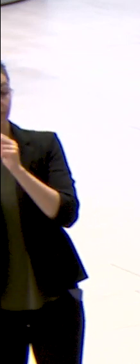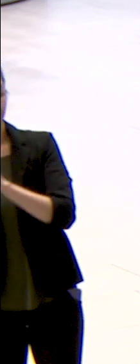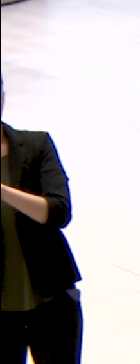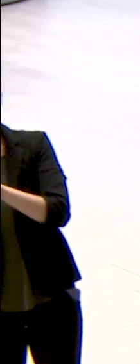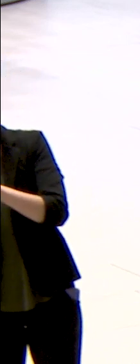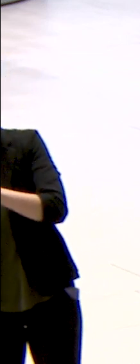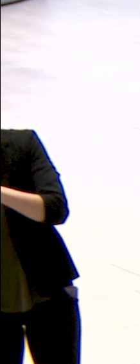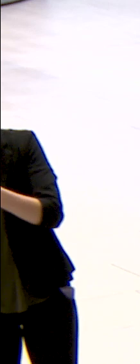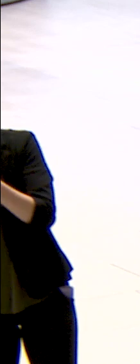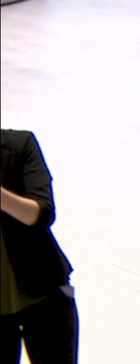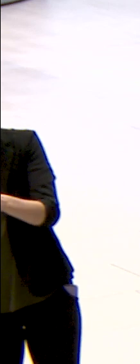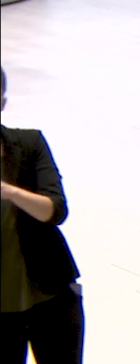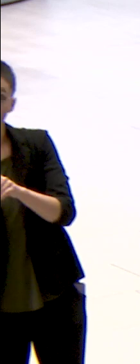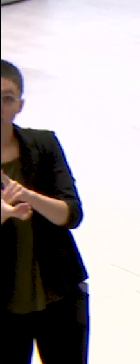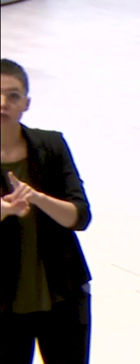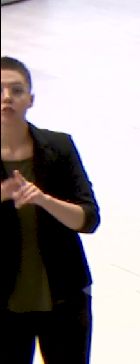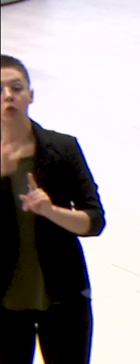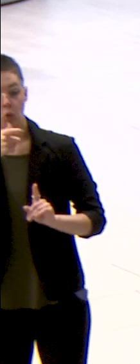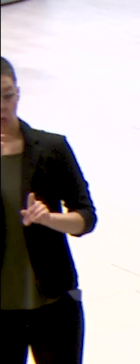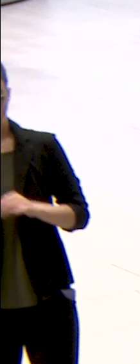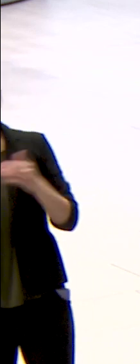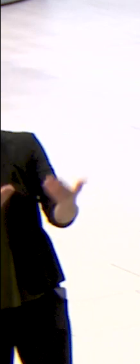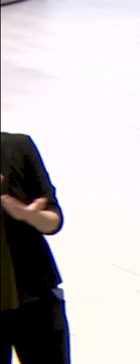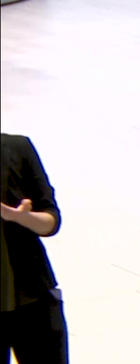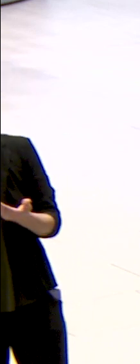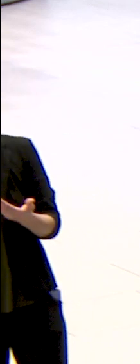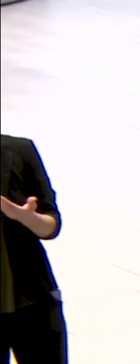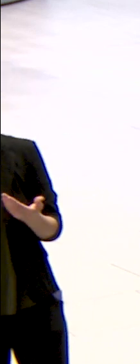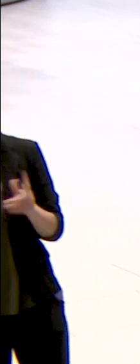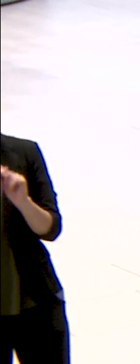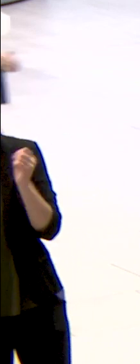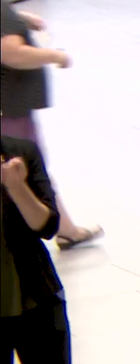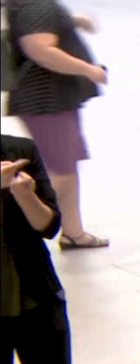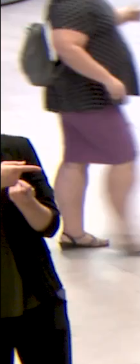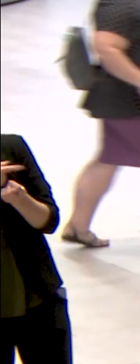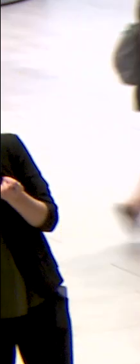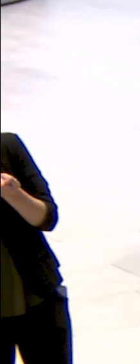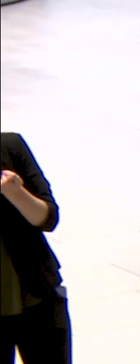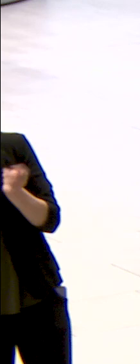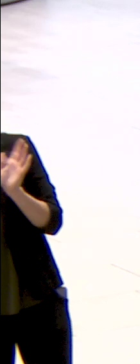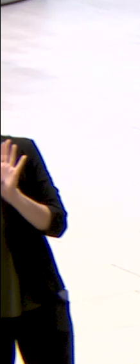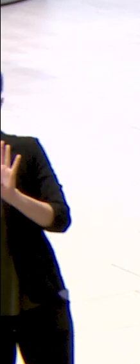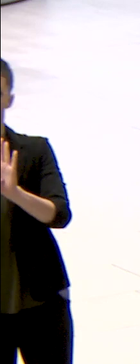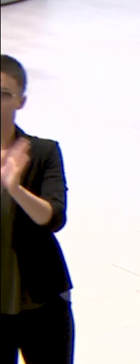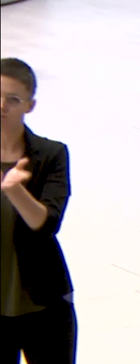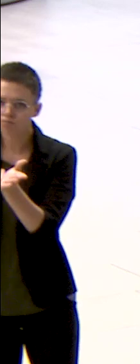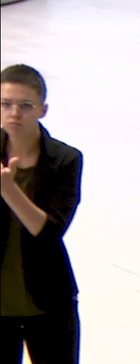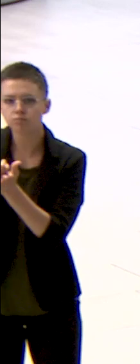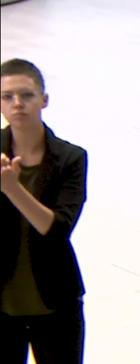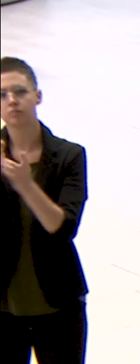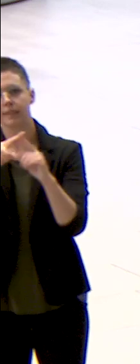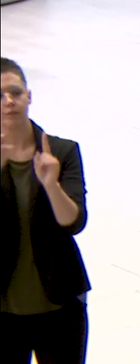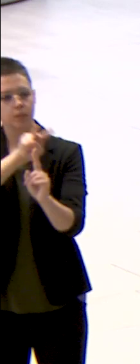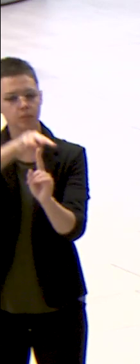culture, hiring and surrounding yourself with a team that brings that authenticity and brings that